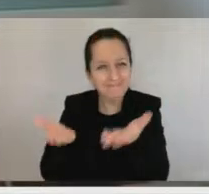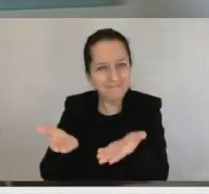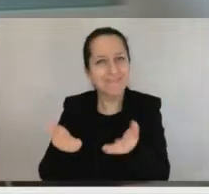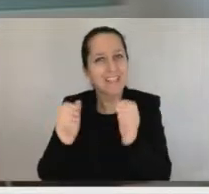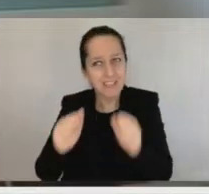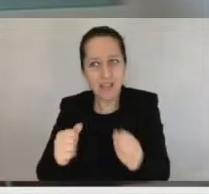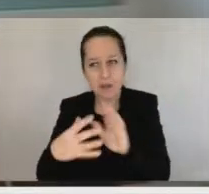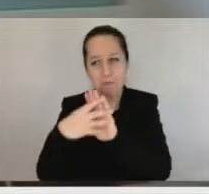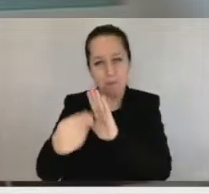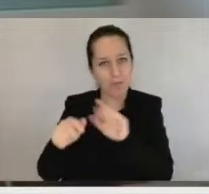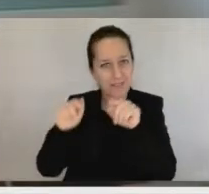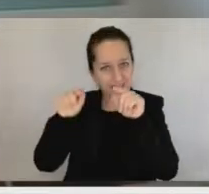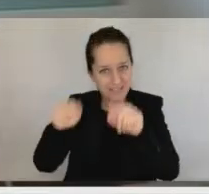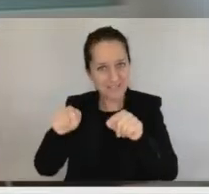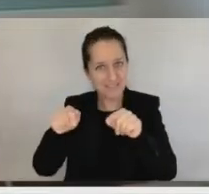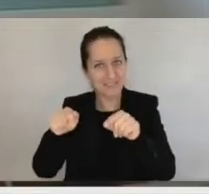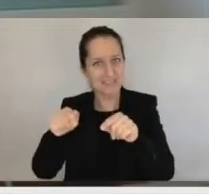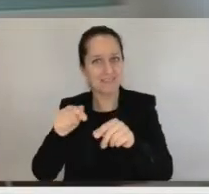to contemplate.